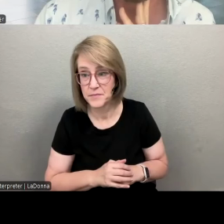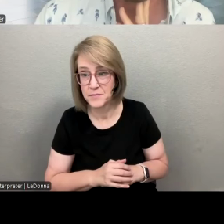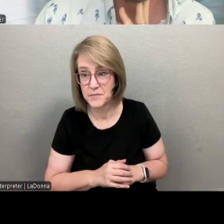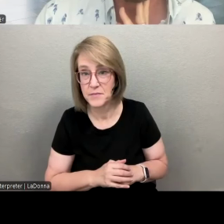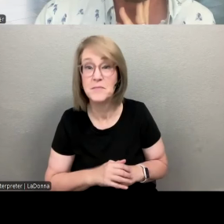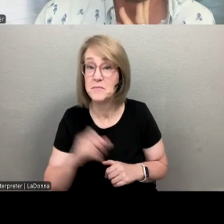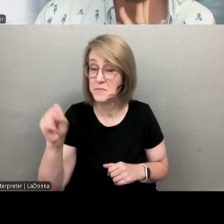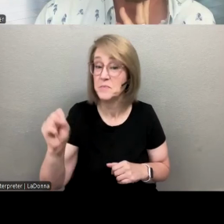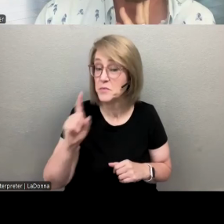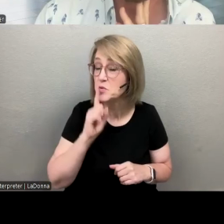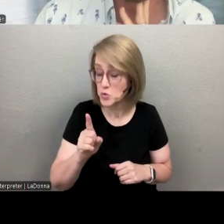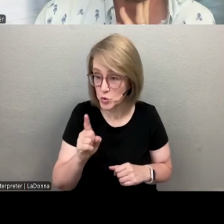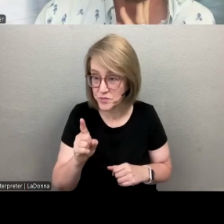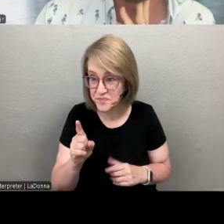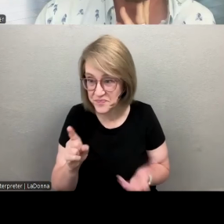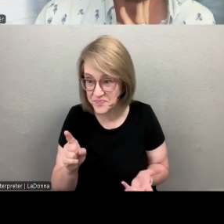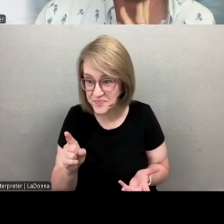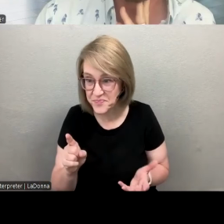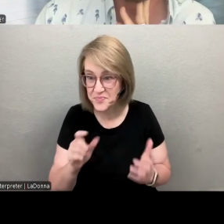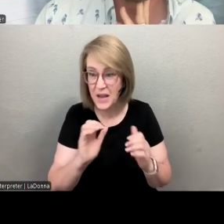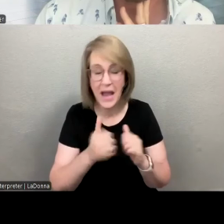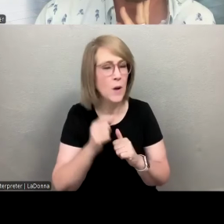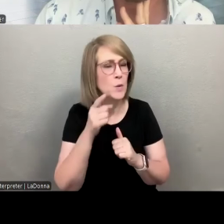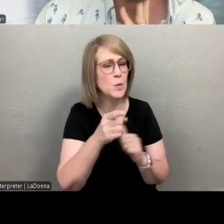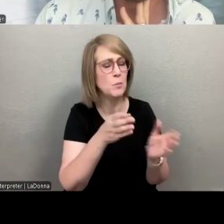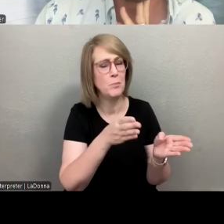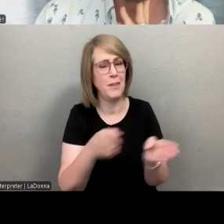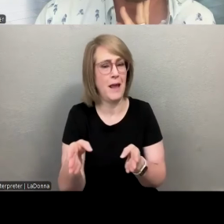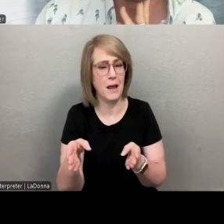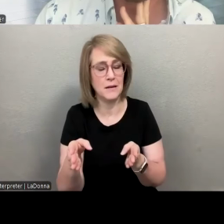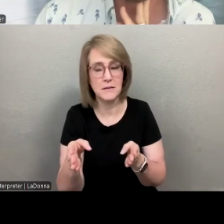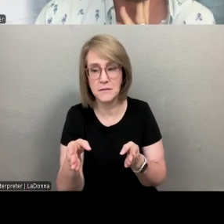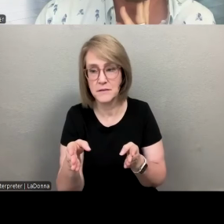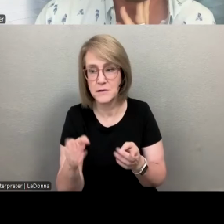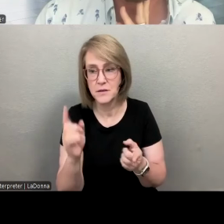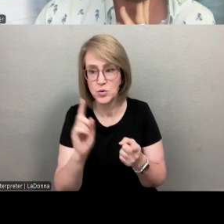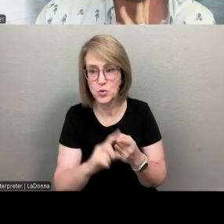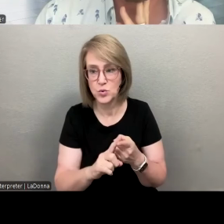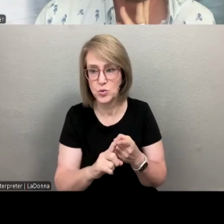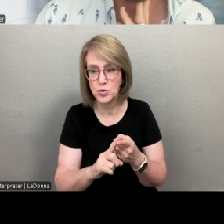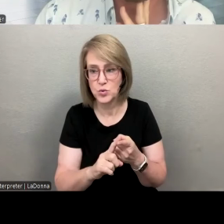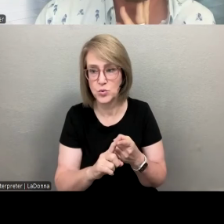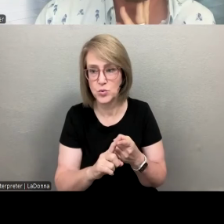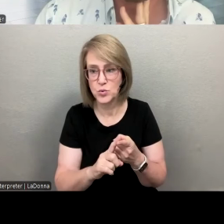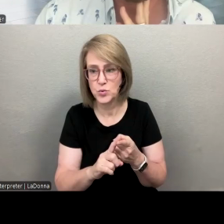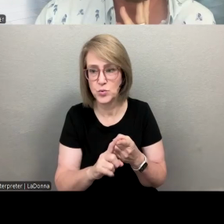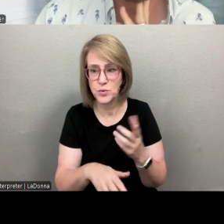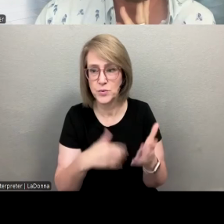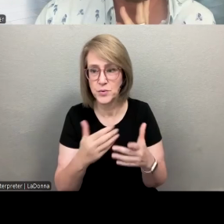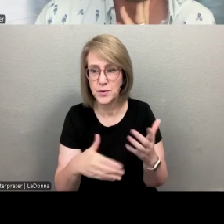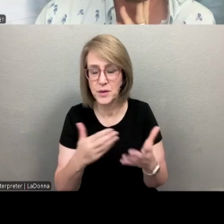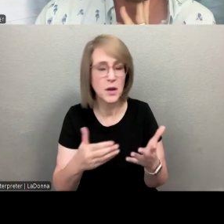Yeah, sure. Basically, like, how do you plan to coexist, or do you kind of run on your